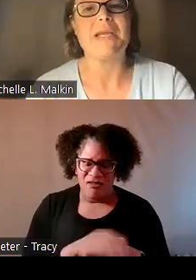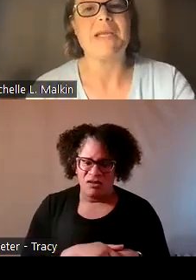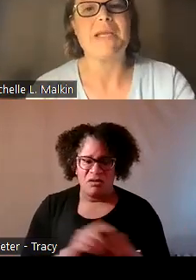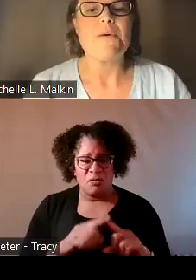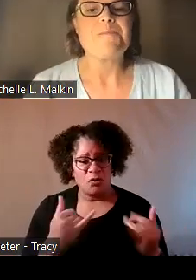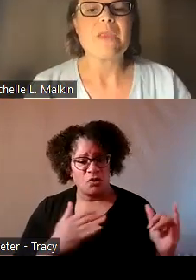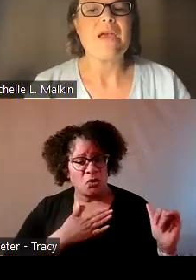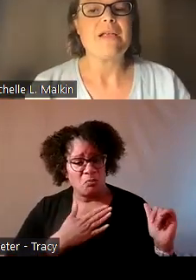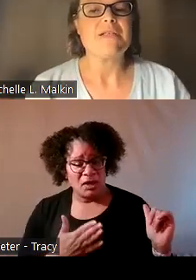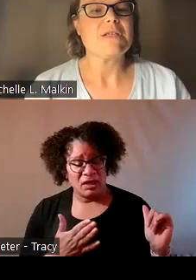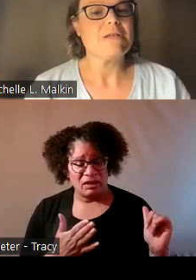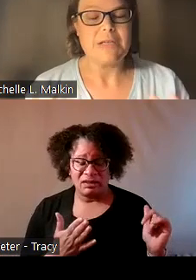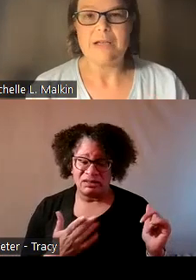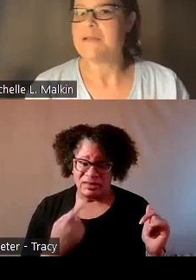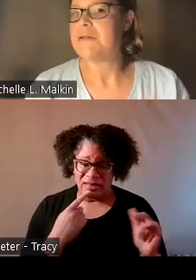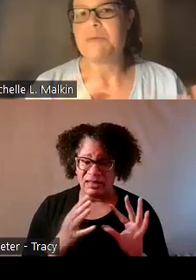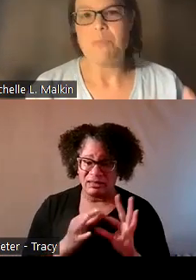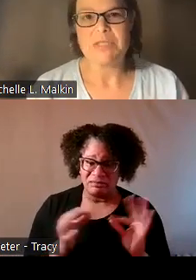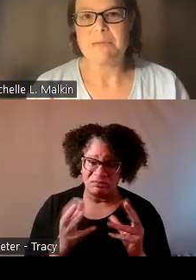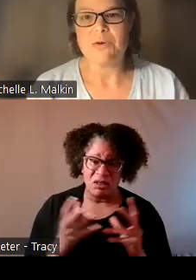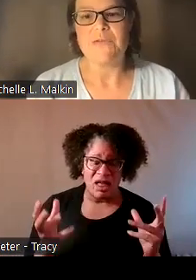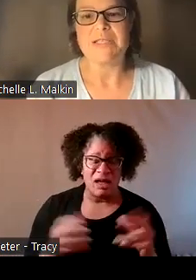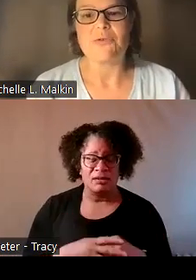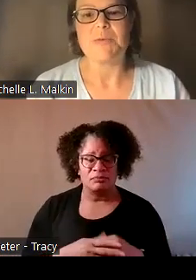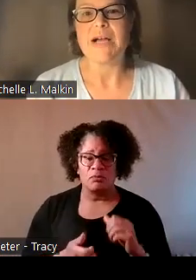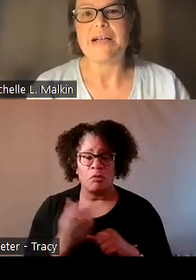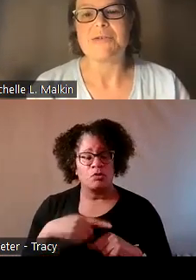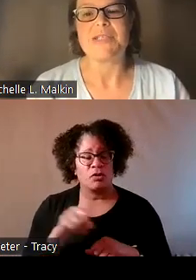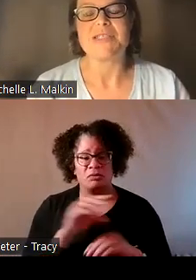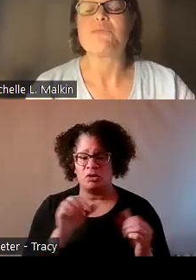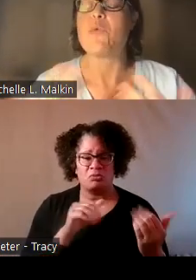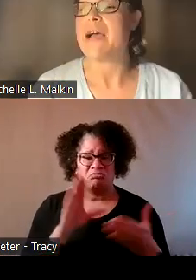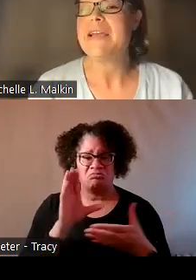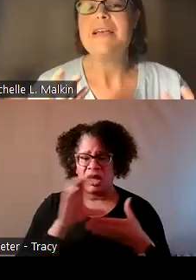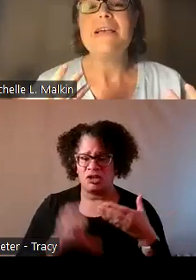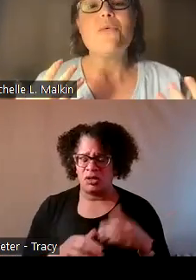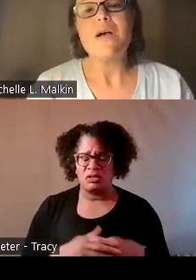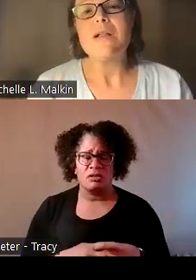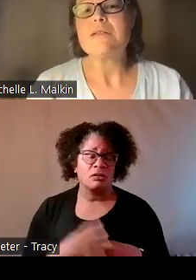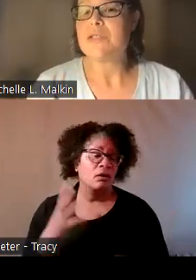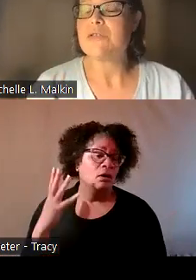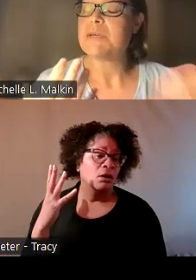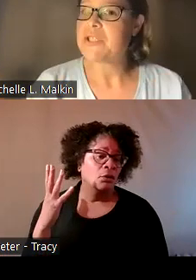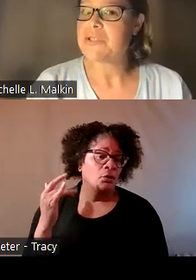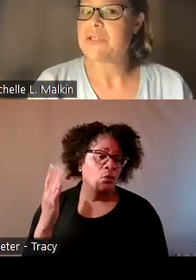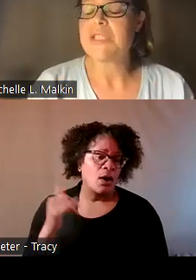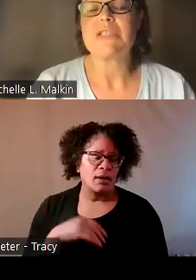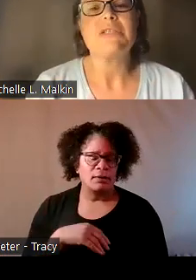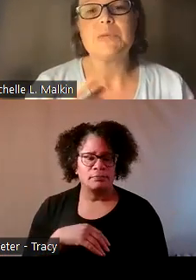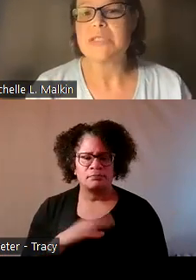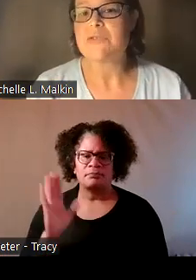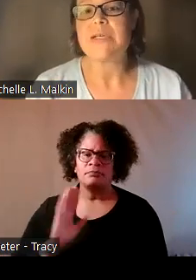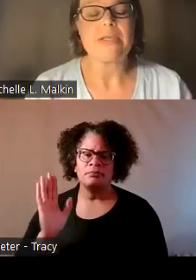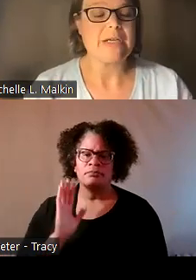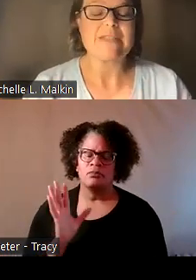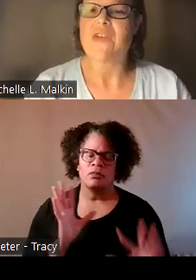lot. And yet most of them don't face criminal consequences. Why? Well, I mentioned earlier,